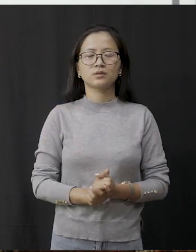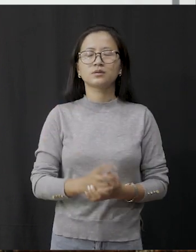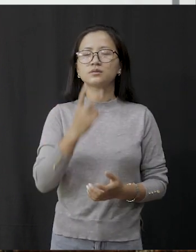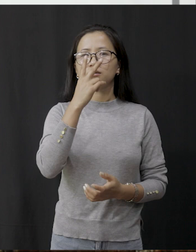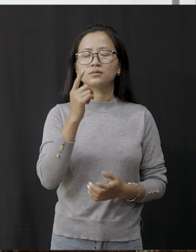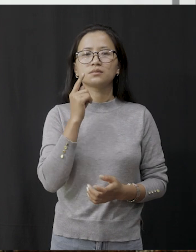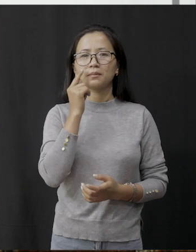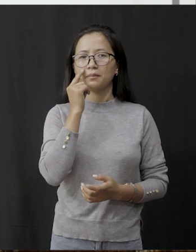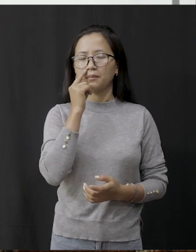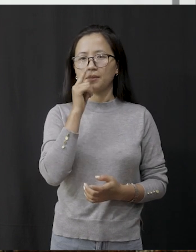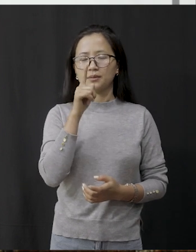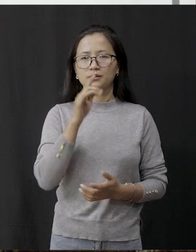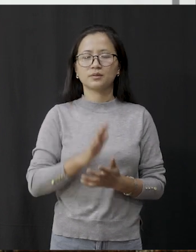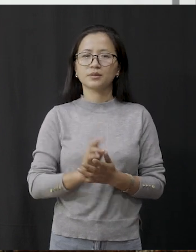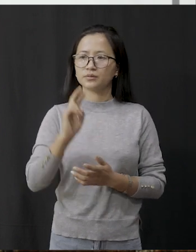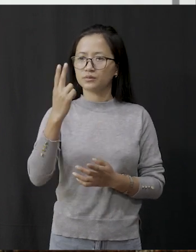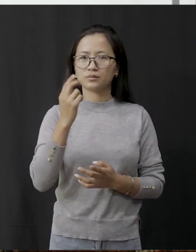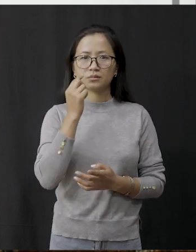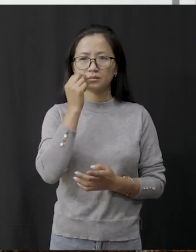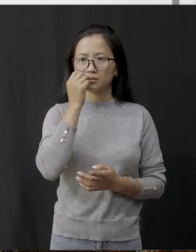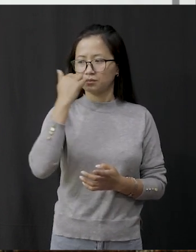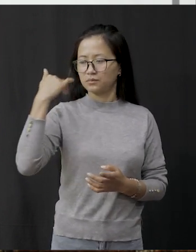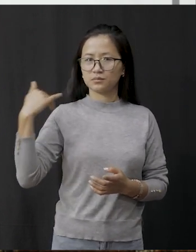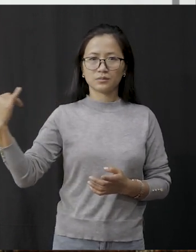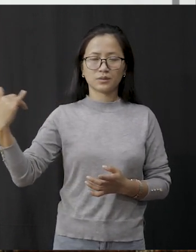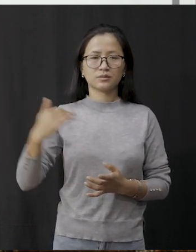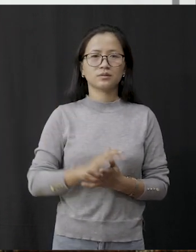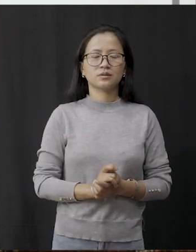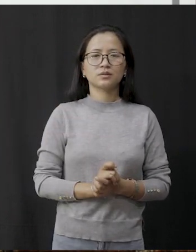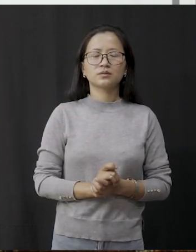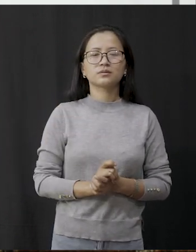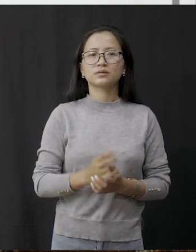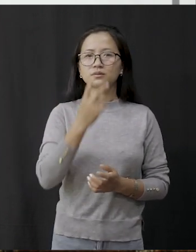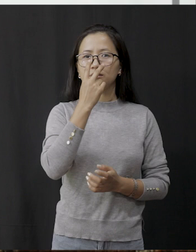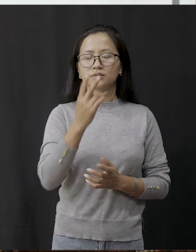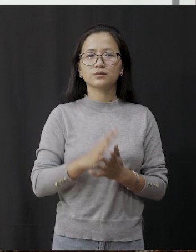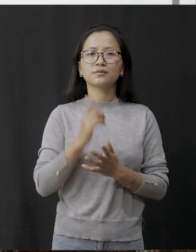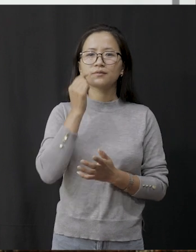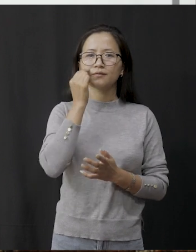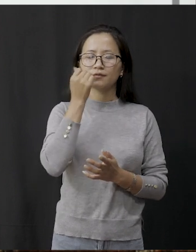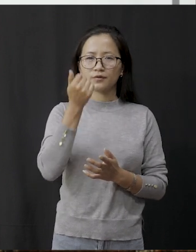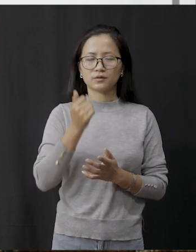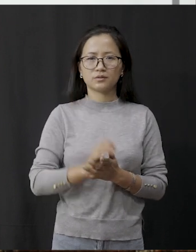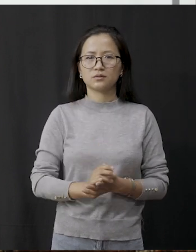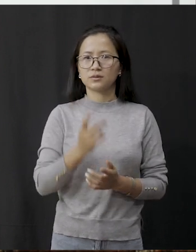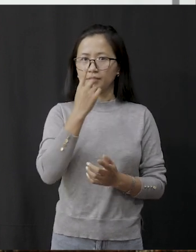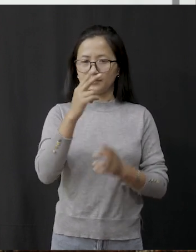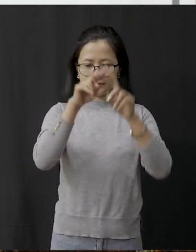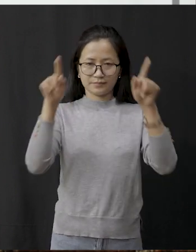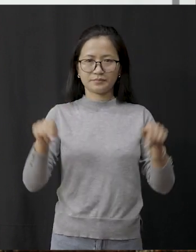mother and two brothers here. And here we can see the father. The father is in office,